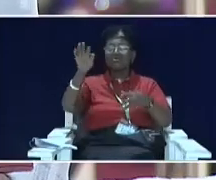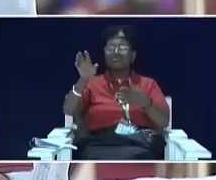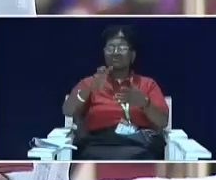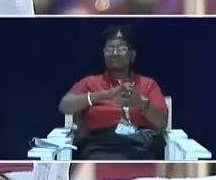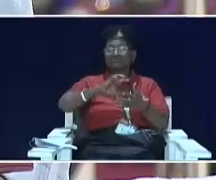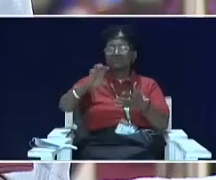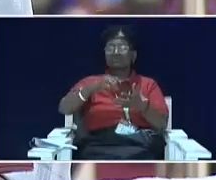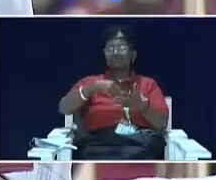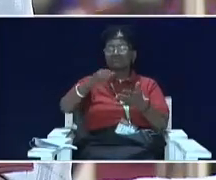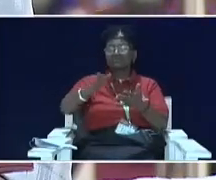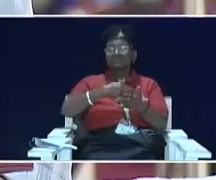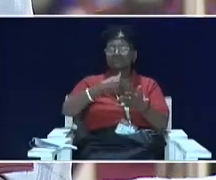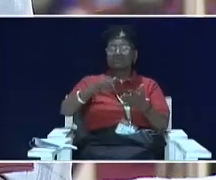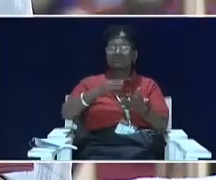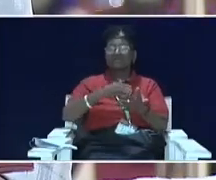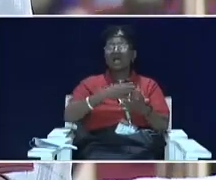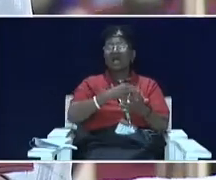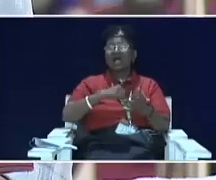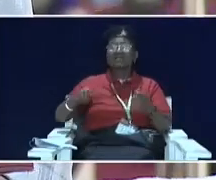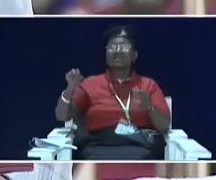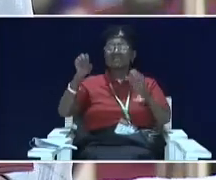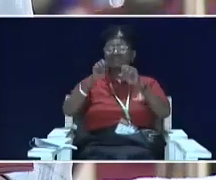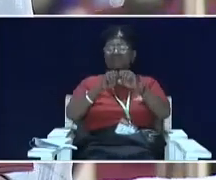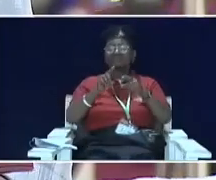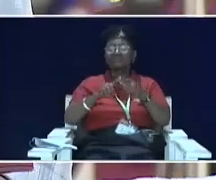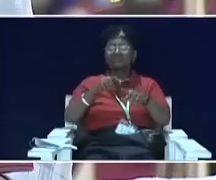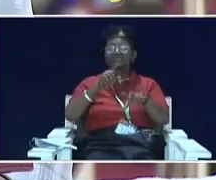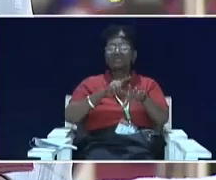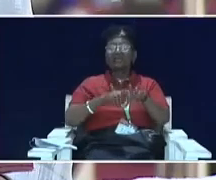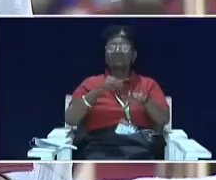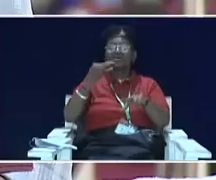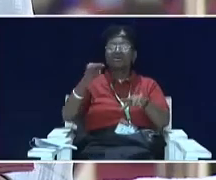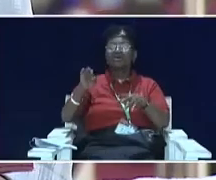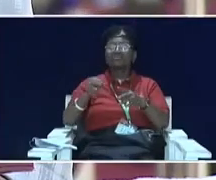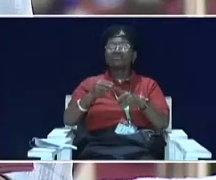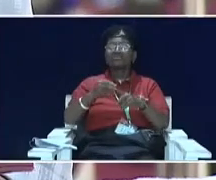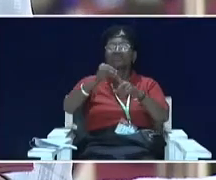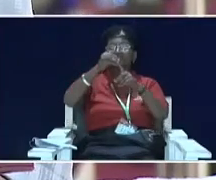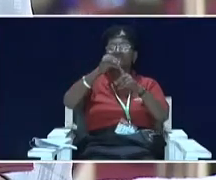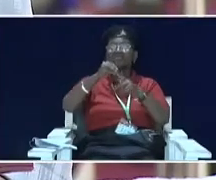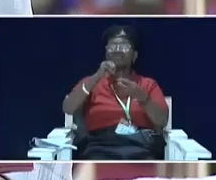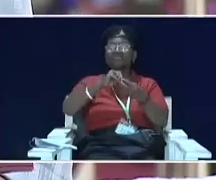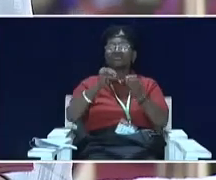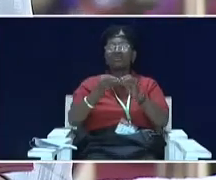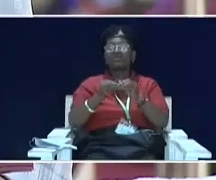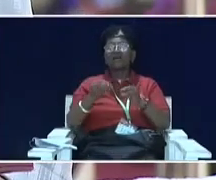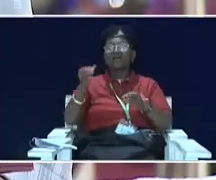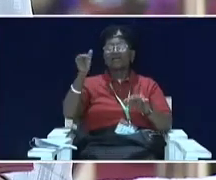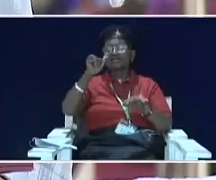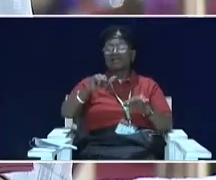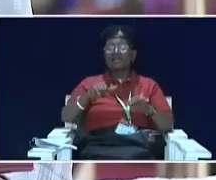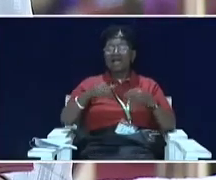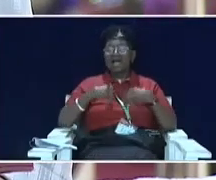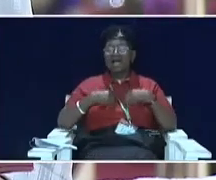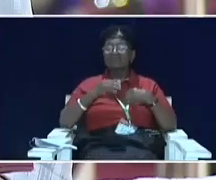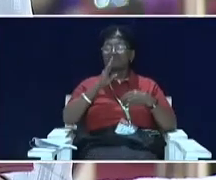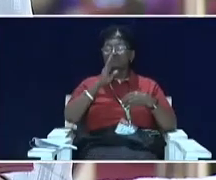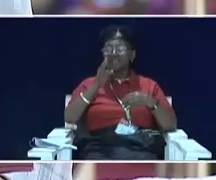the special numbers. You have been very good tonight. God bless you.